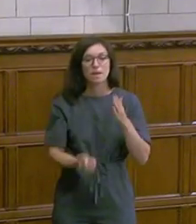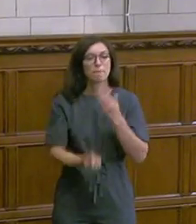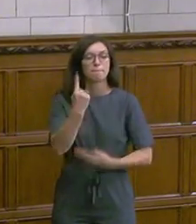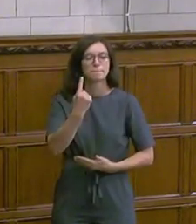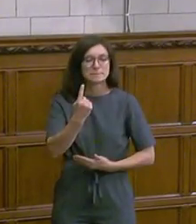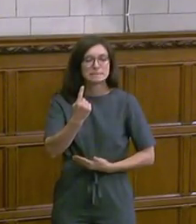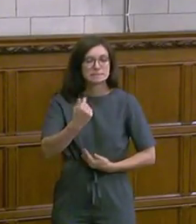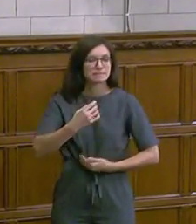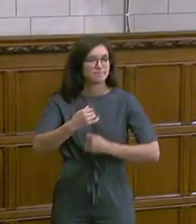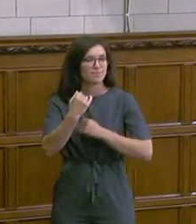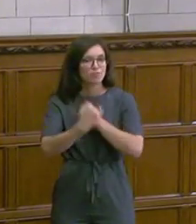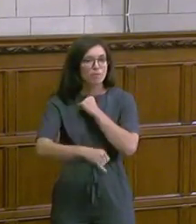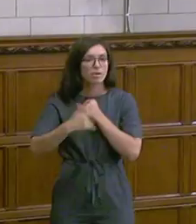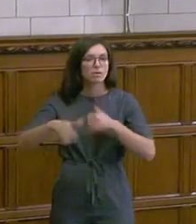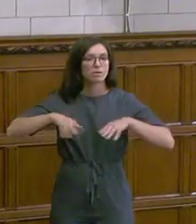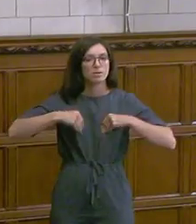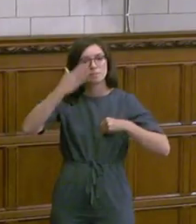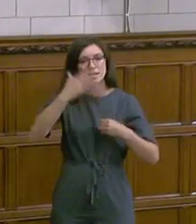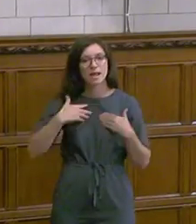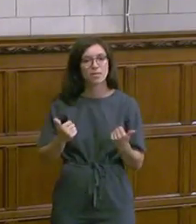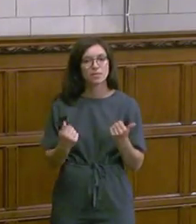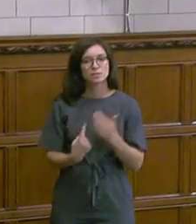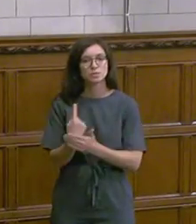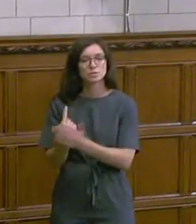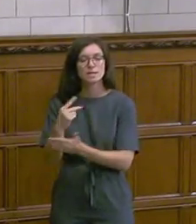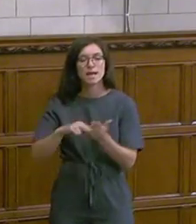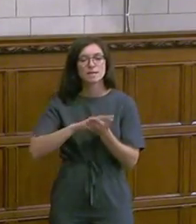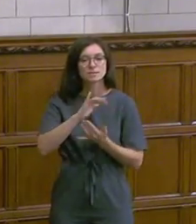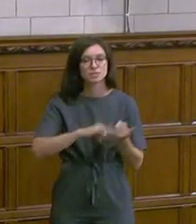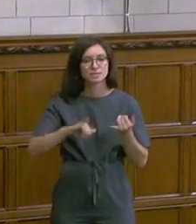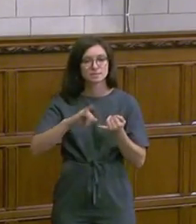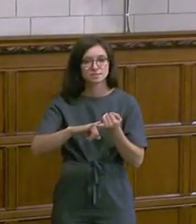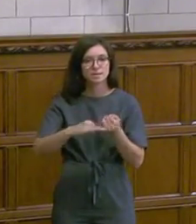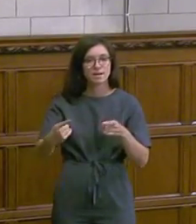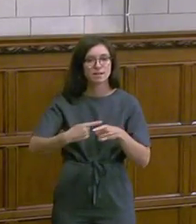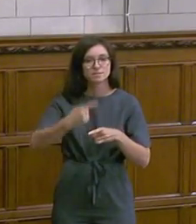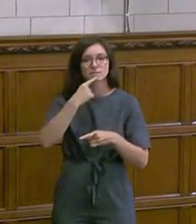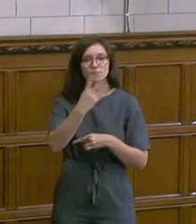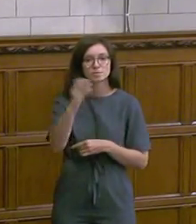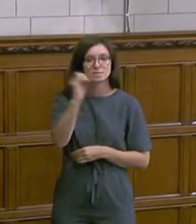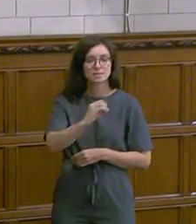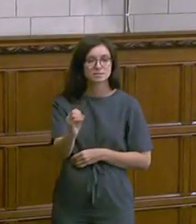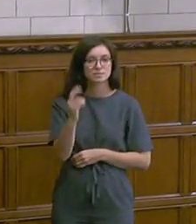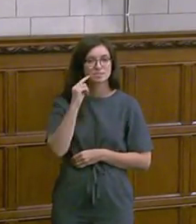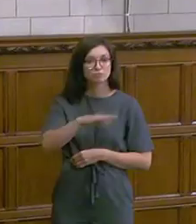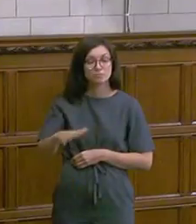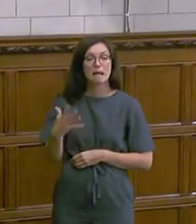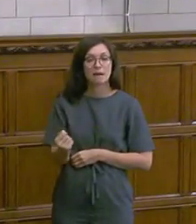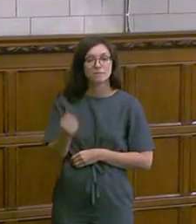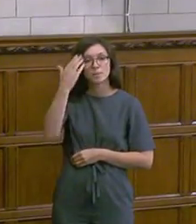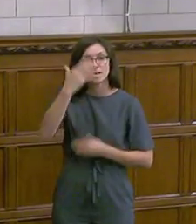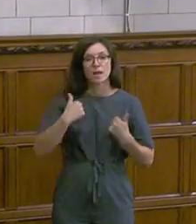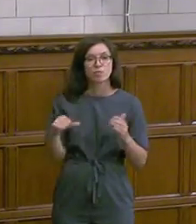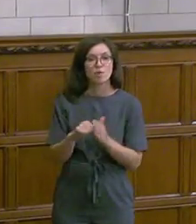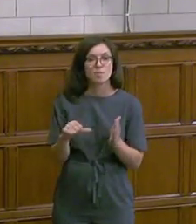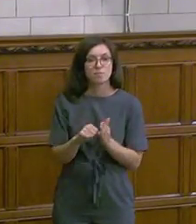to mental health issues. NHS England has said that around 40% of deaf children suffer from mental health problems, in